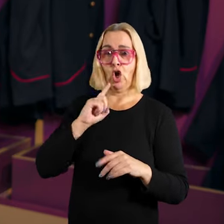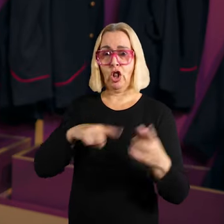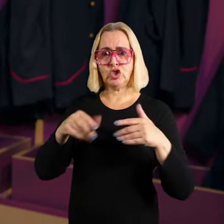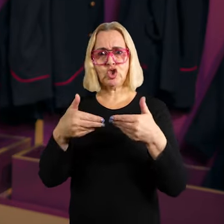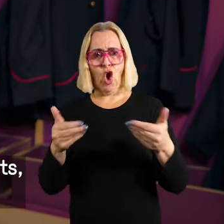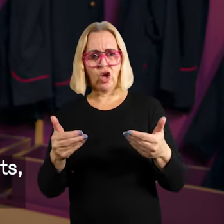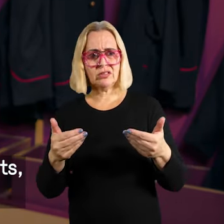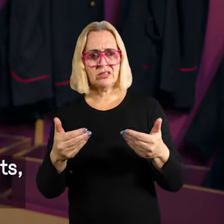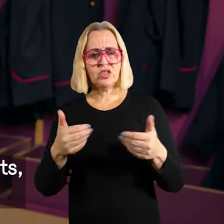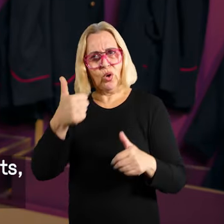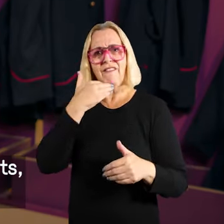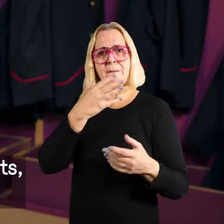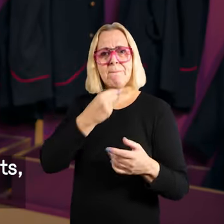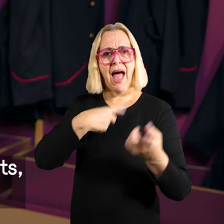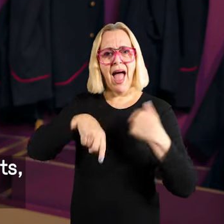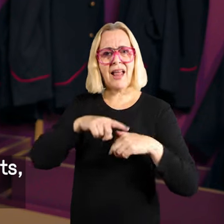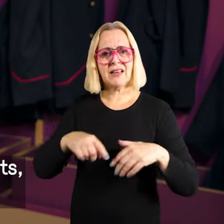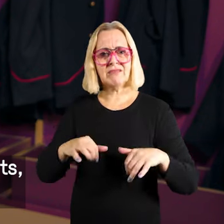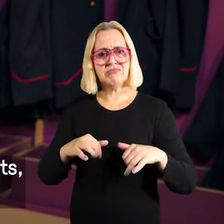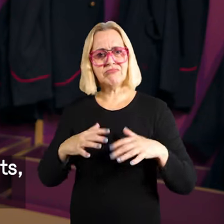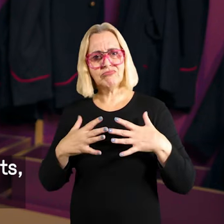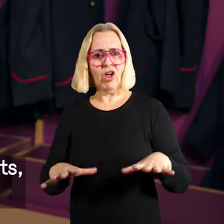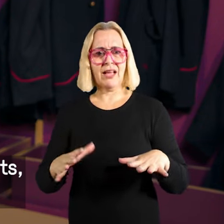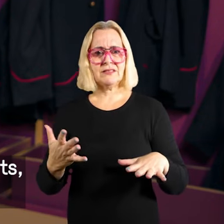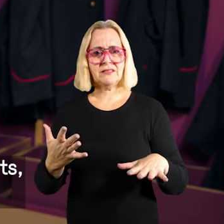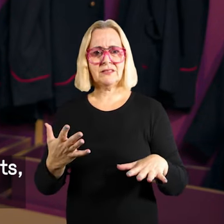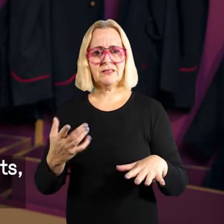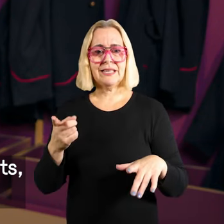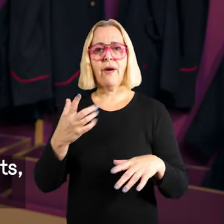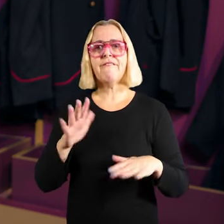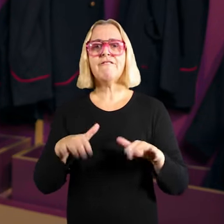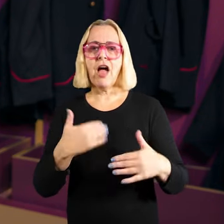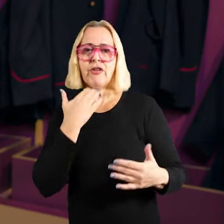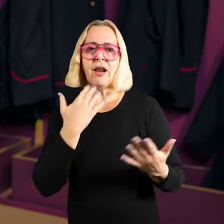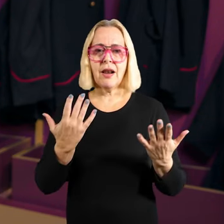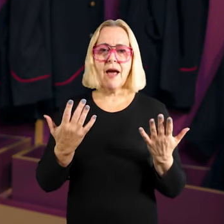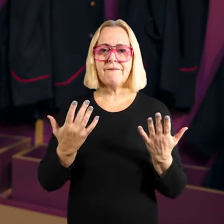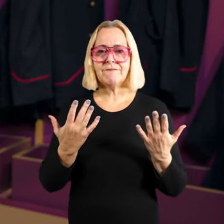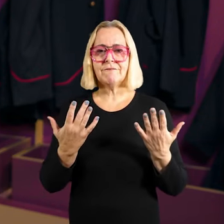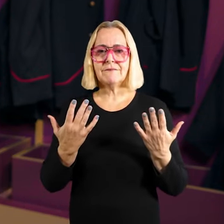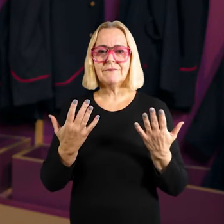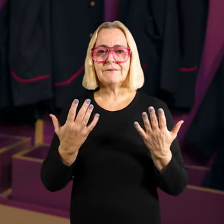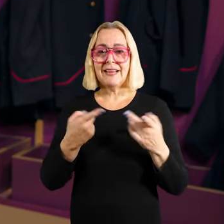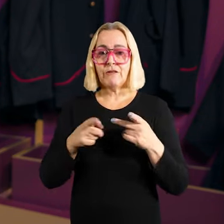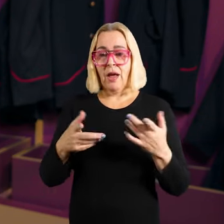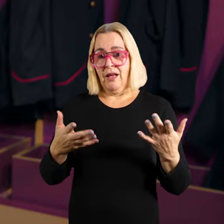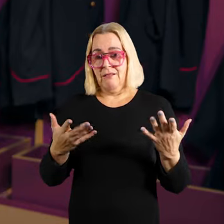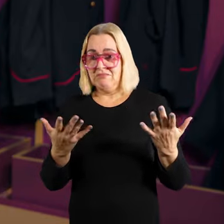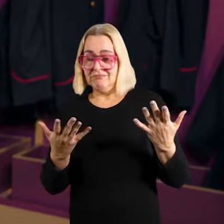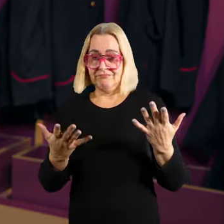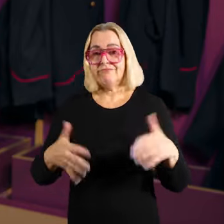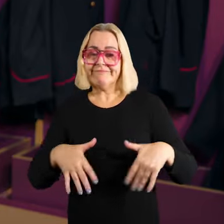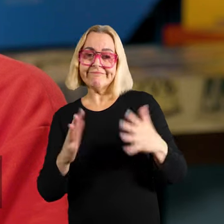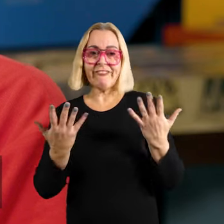in the next day, and I said, right, if it's good enough for girls to wear shorts, it's good enough for men to wear dresses. And he went, fair enough, if you're game to wear